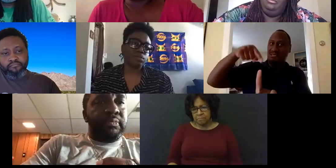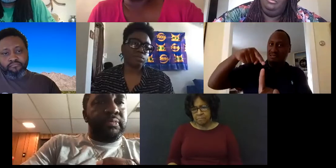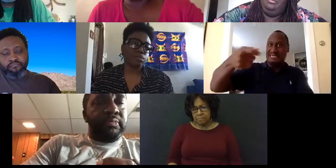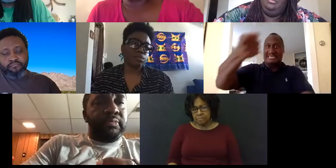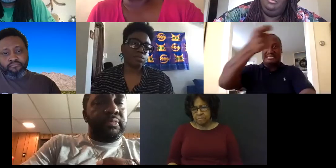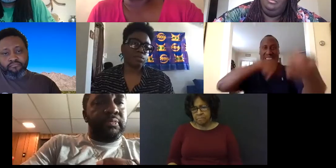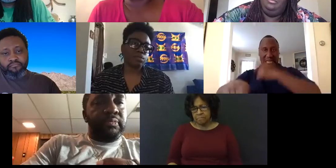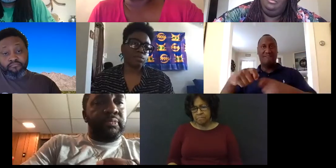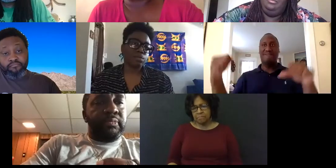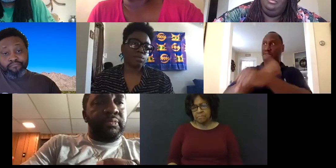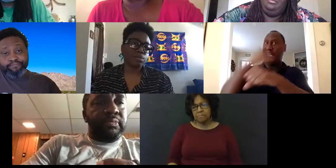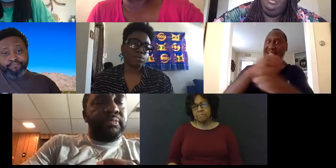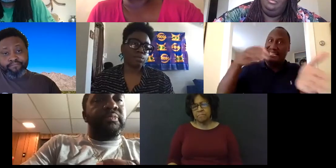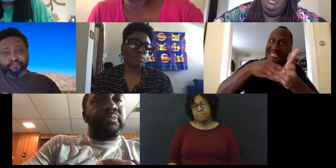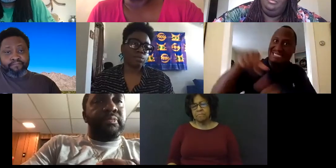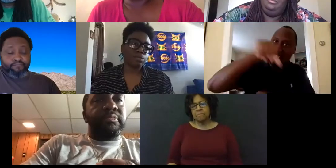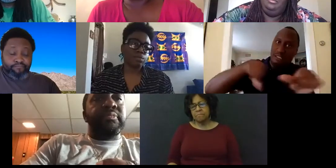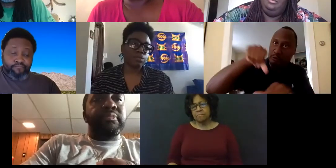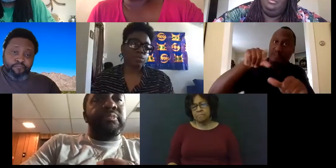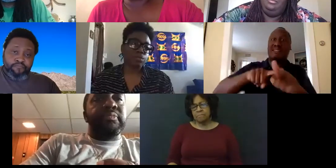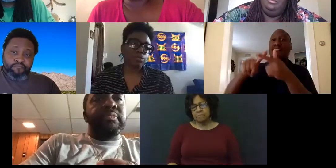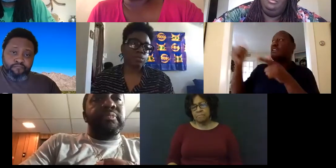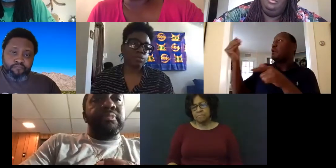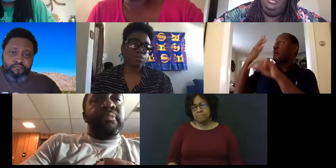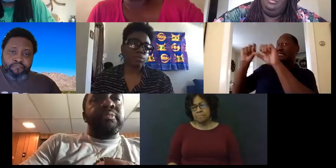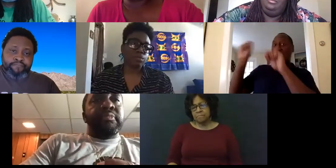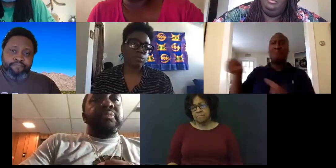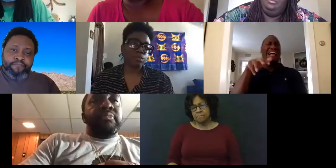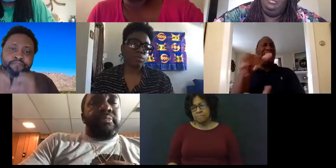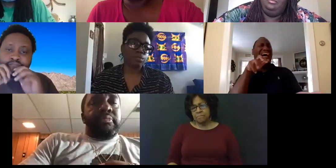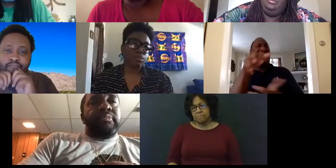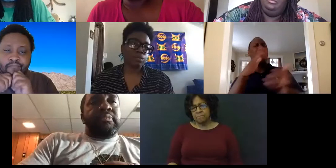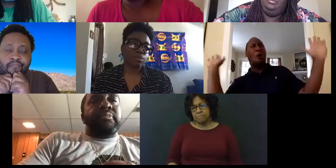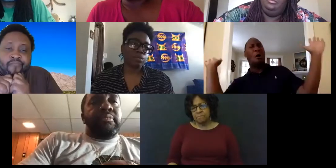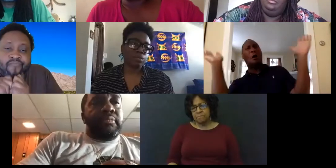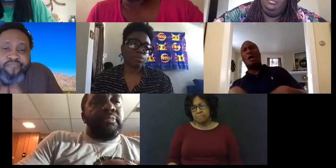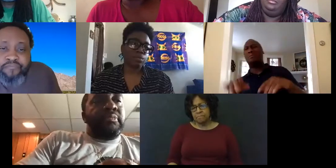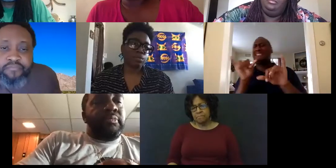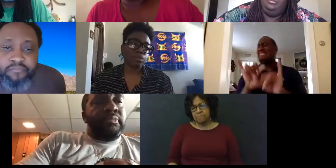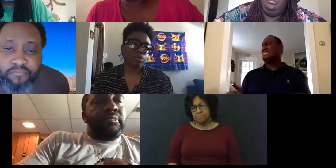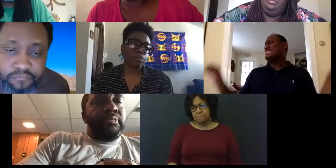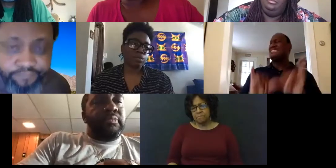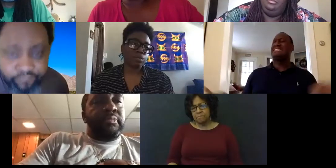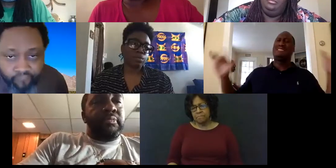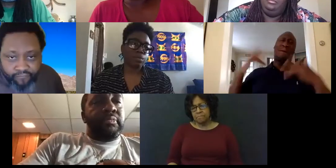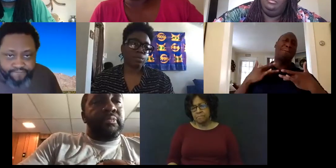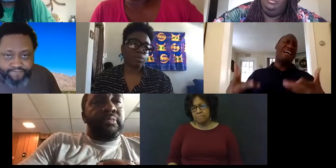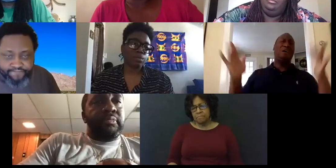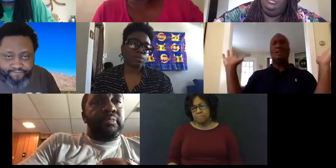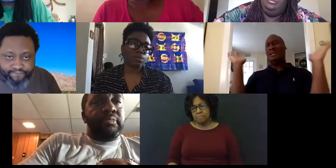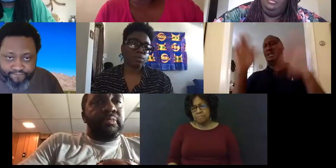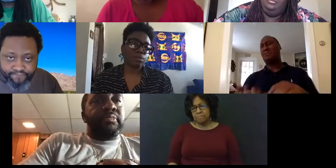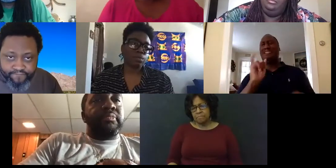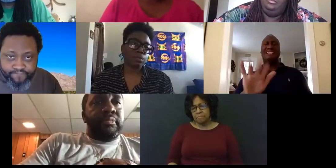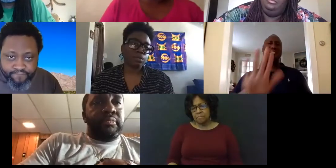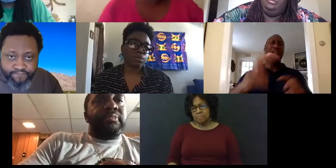share the information, we can share our skills instead of fighting against each other. And then that white system won't have to laugh at us